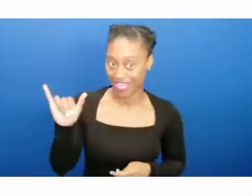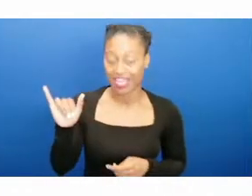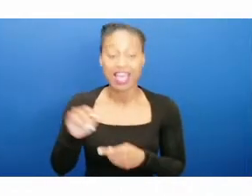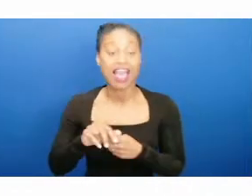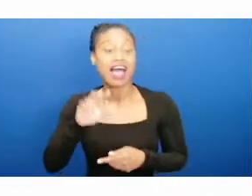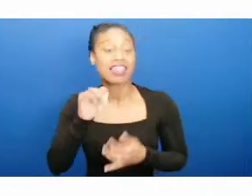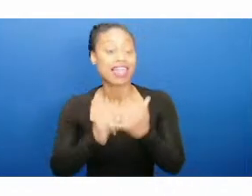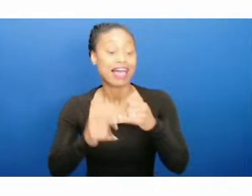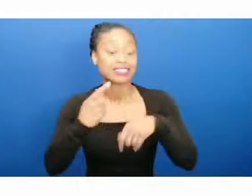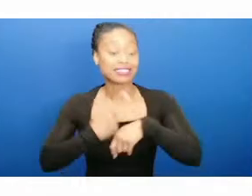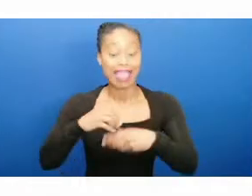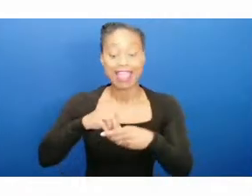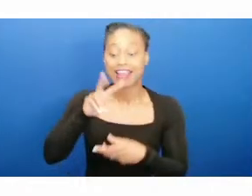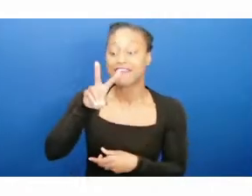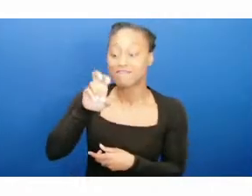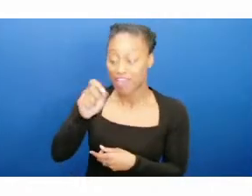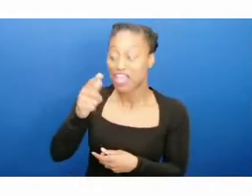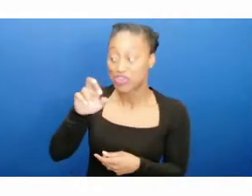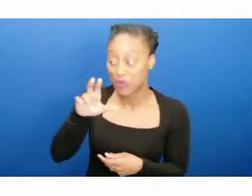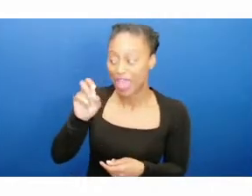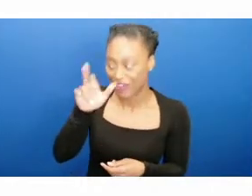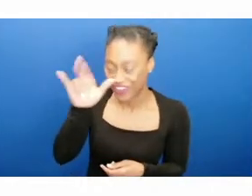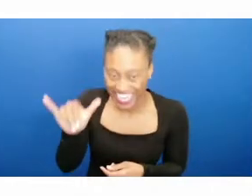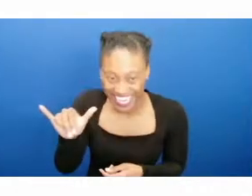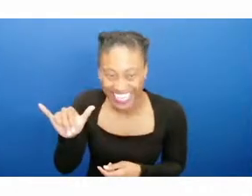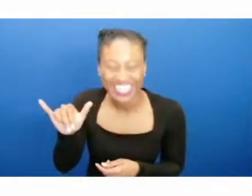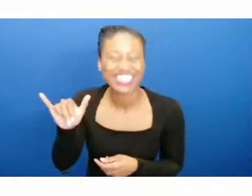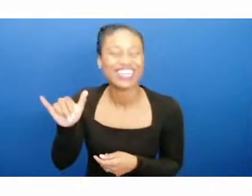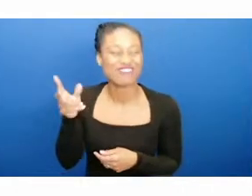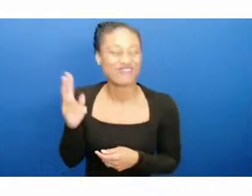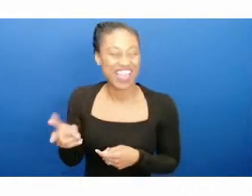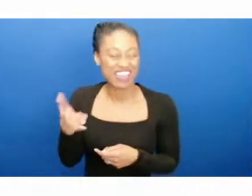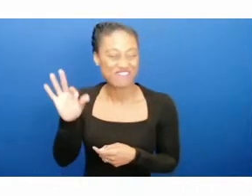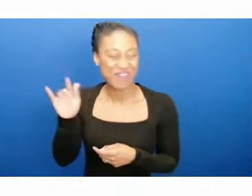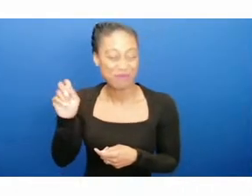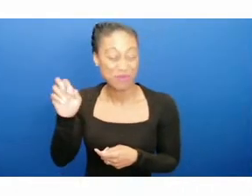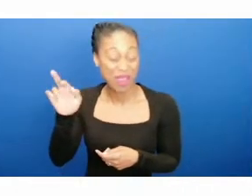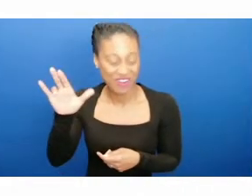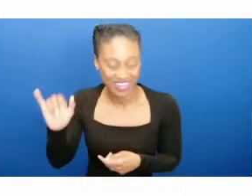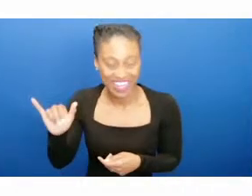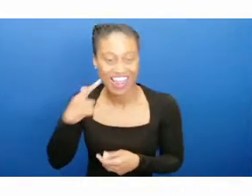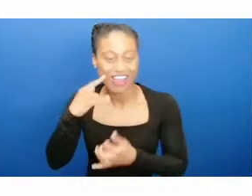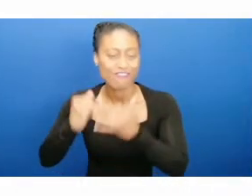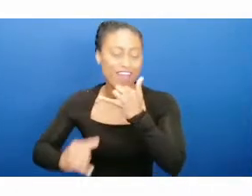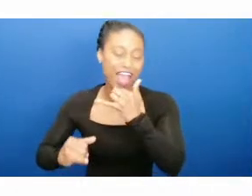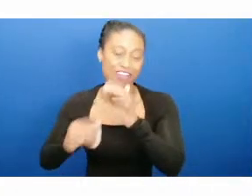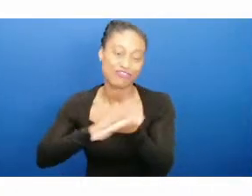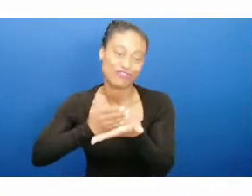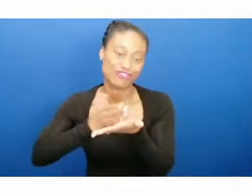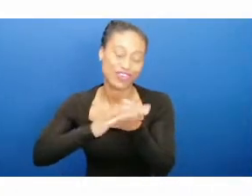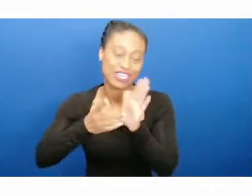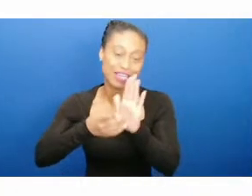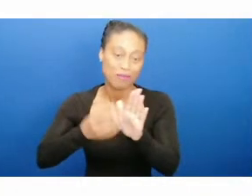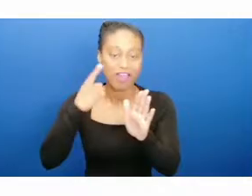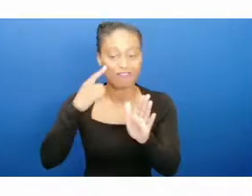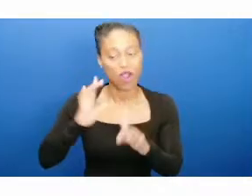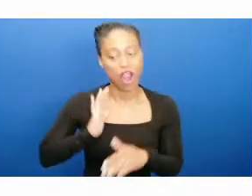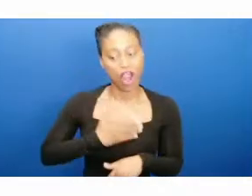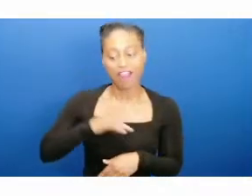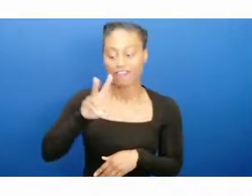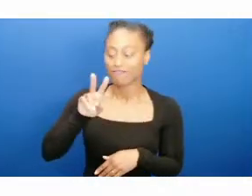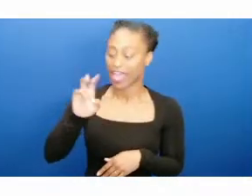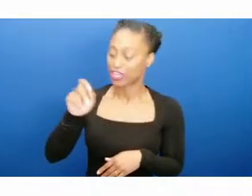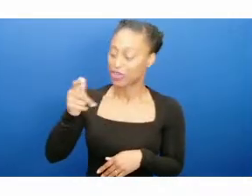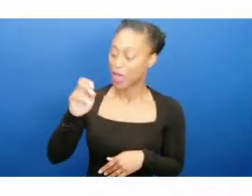Veguary, and it is time for our final cooking demo for our Veguary live series.